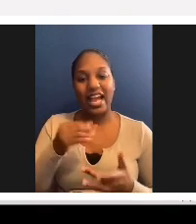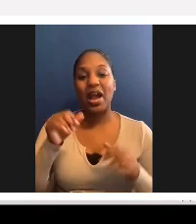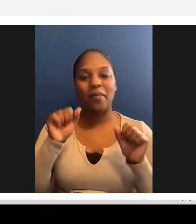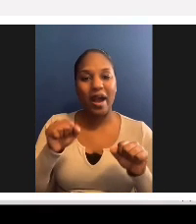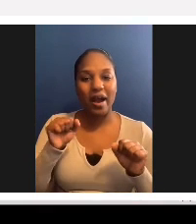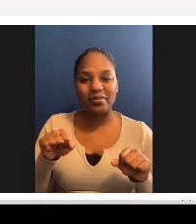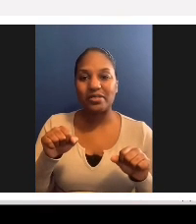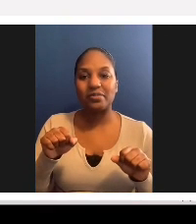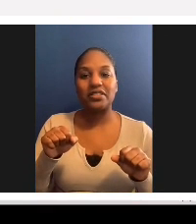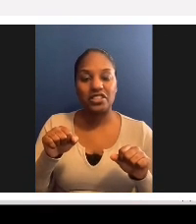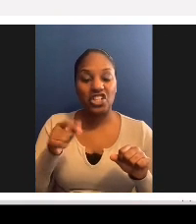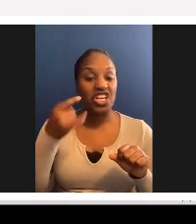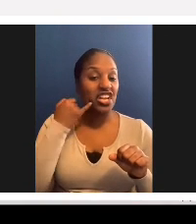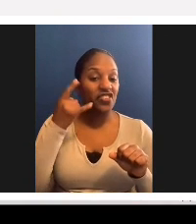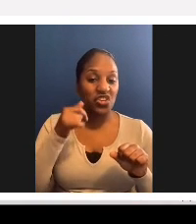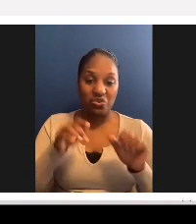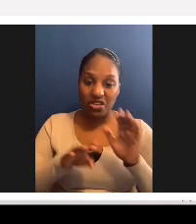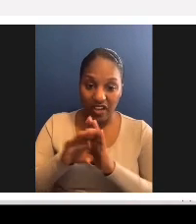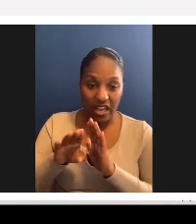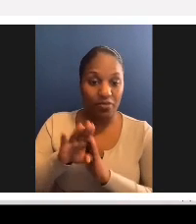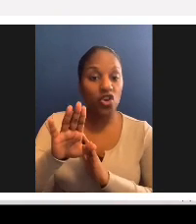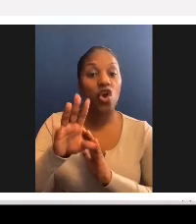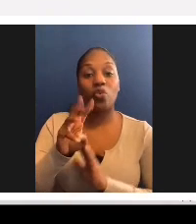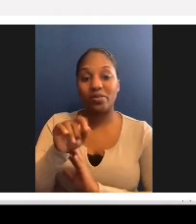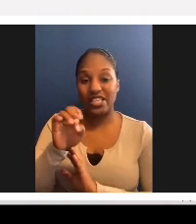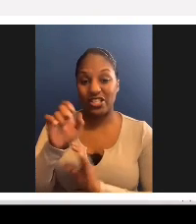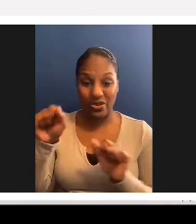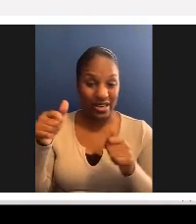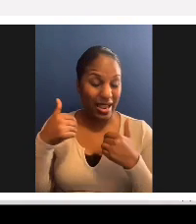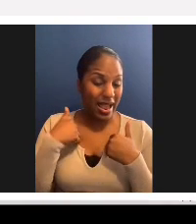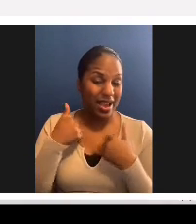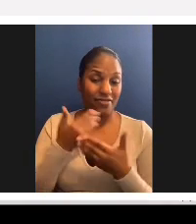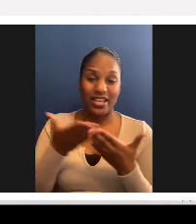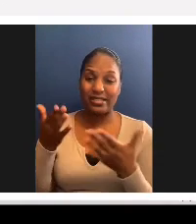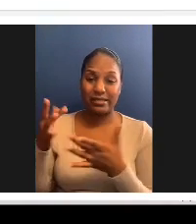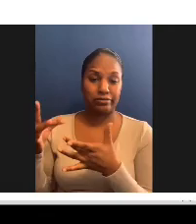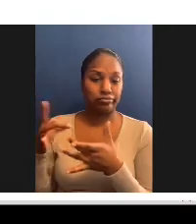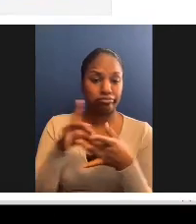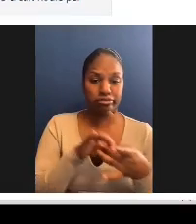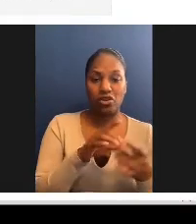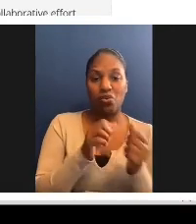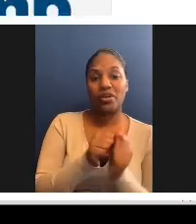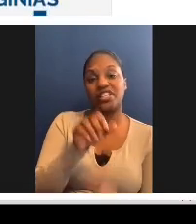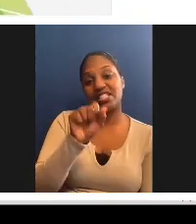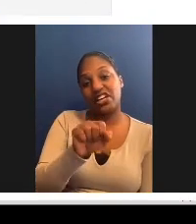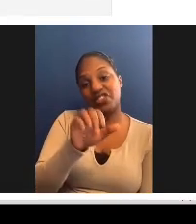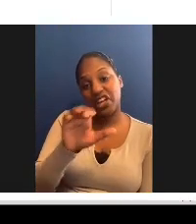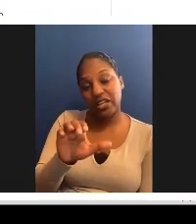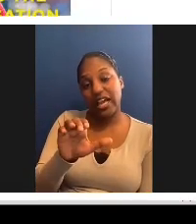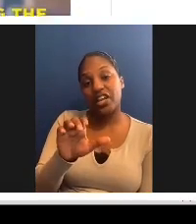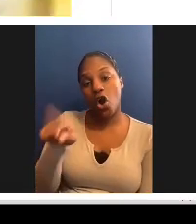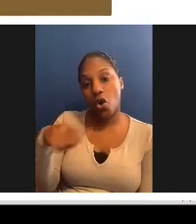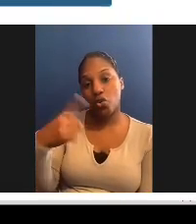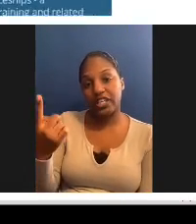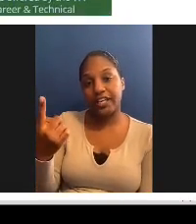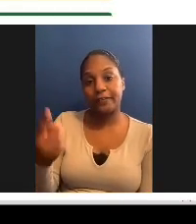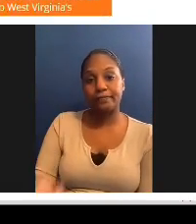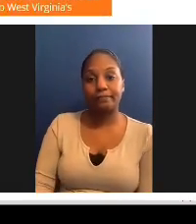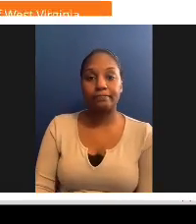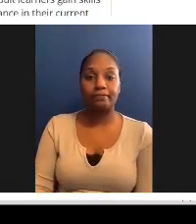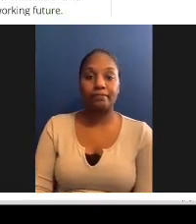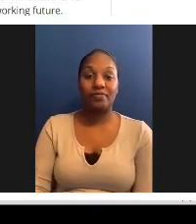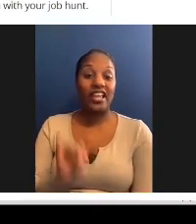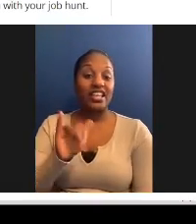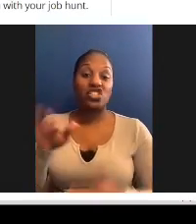can, if you develop your website, you can just have stuff that's pertinent to South Carolina only. That's all